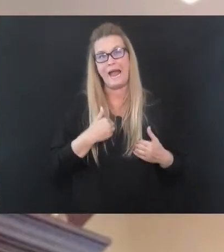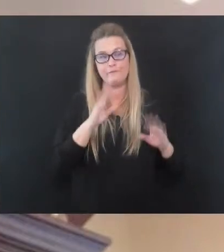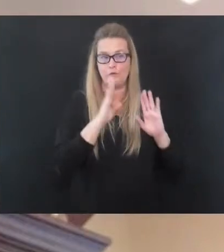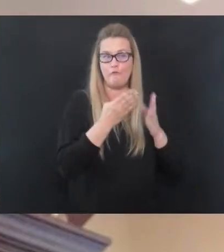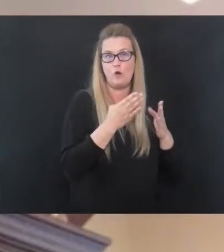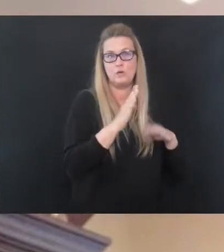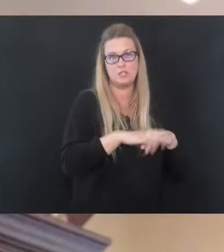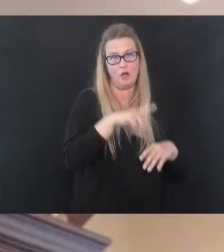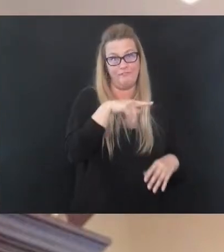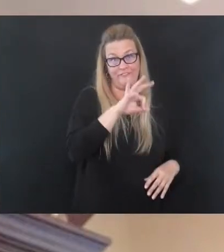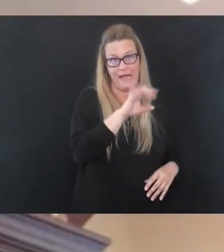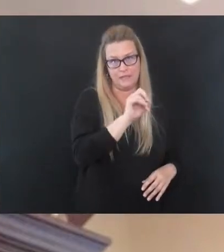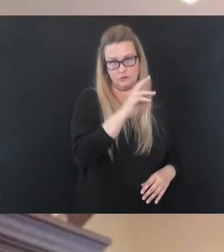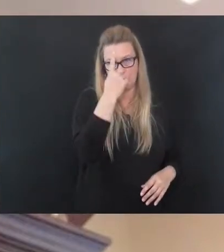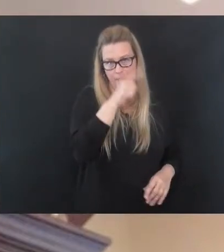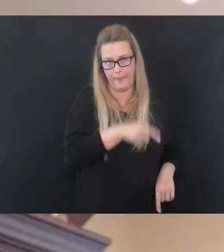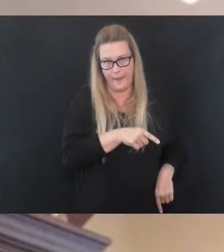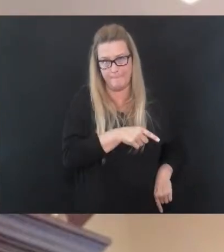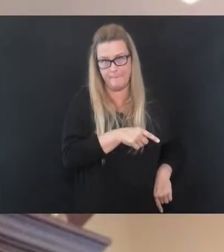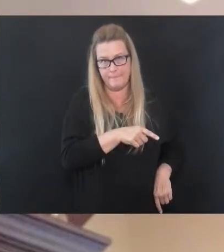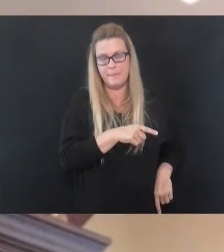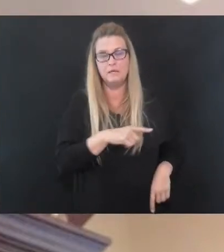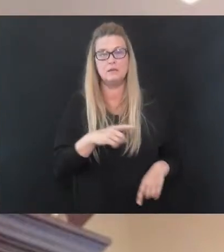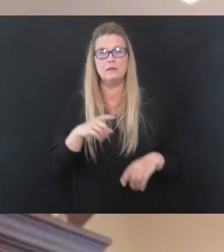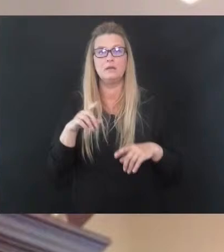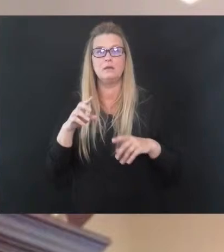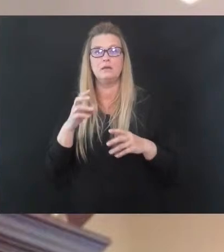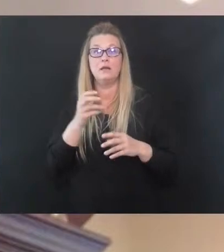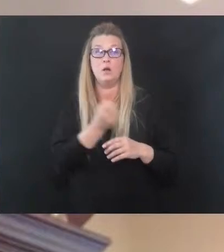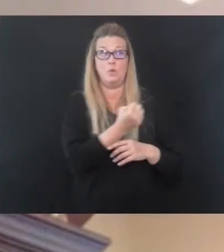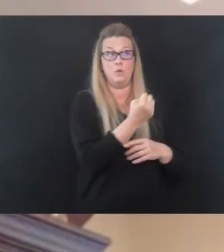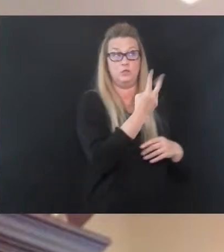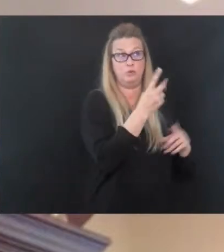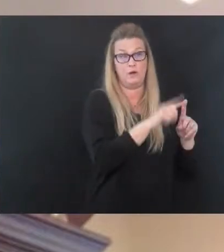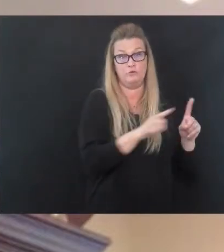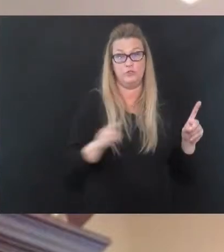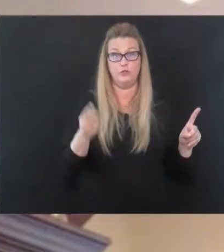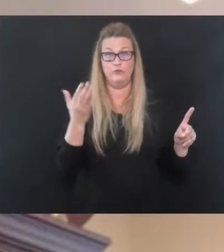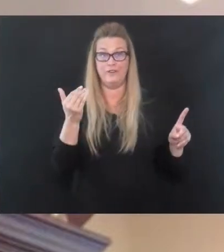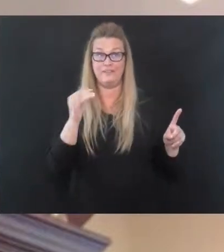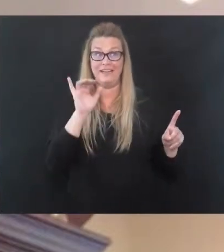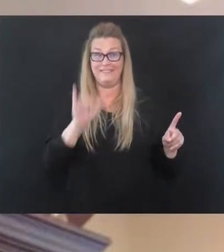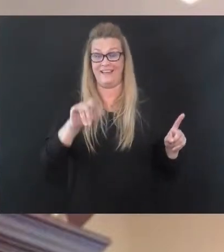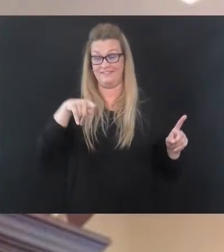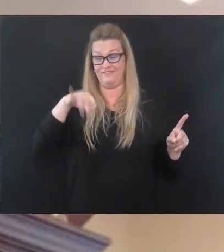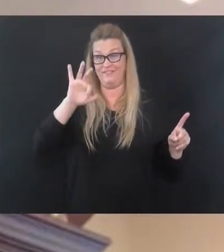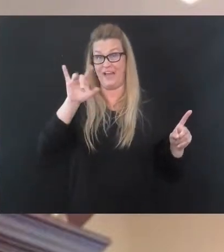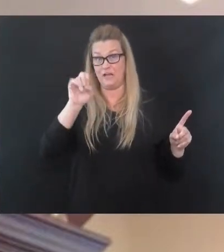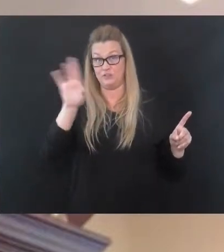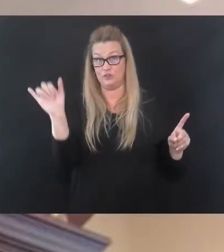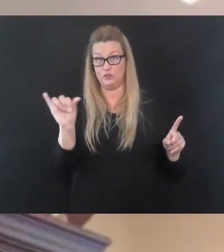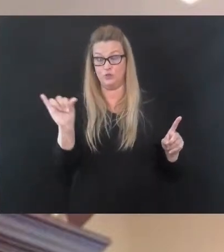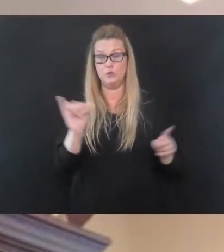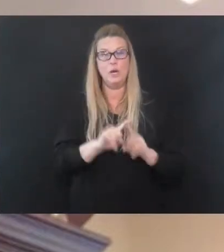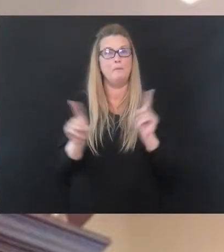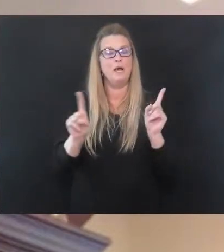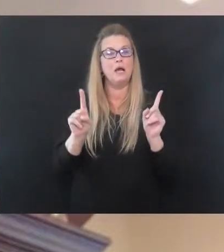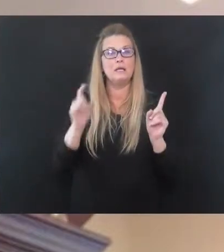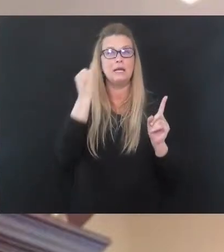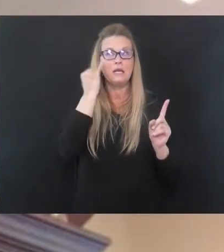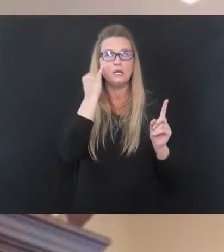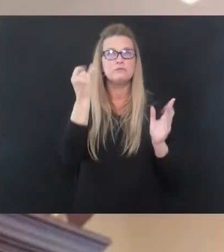focus on the Pfizer, and as they open up 12 to 15-year-olds, that'll be Pfizer as well. But if someone has